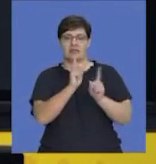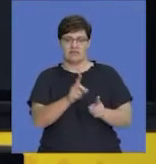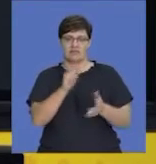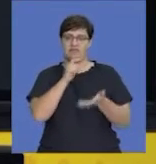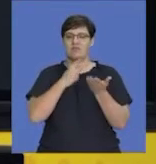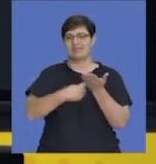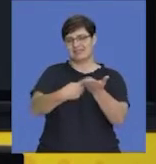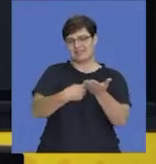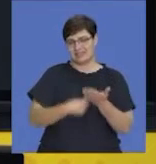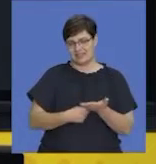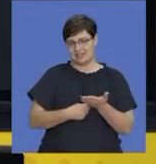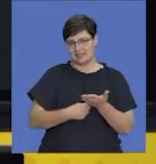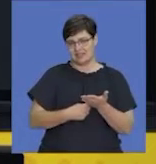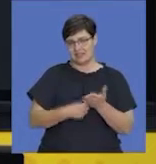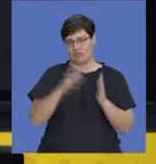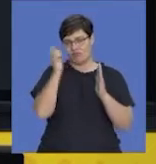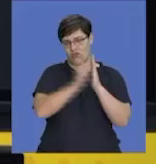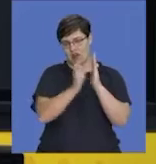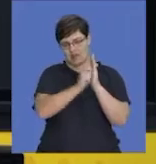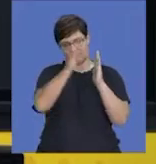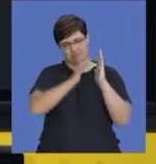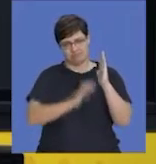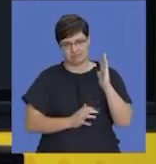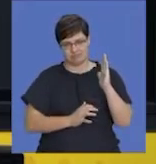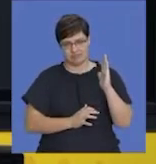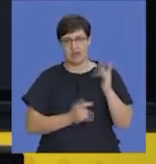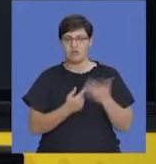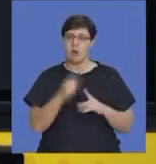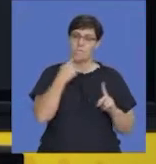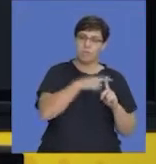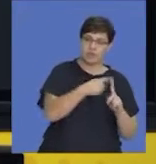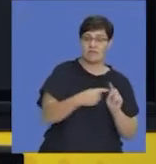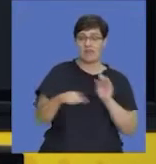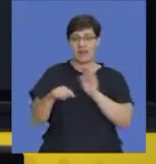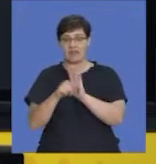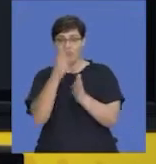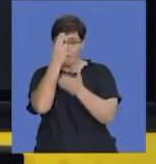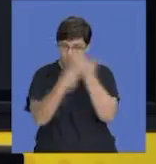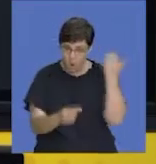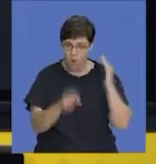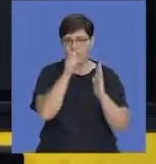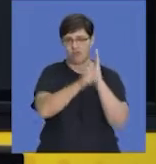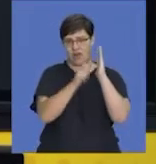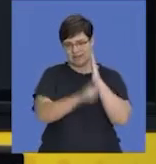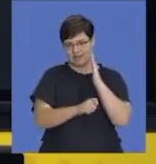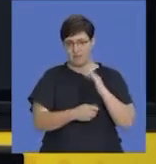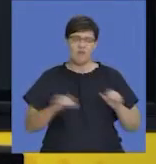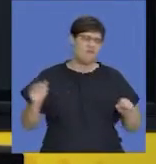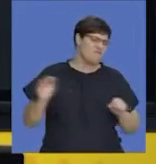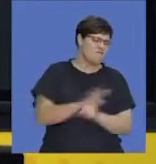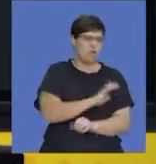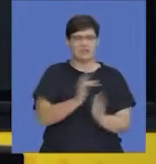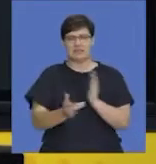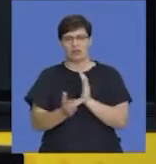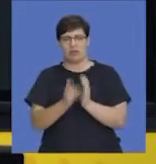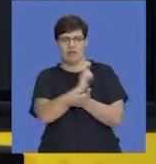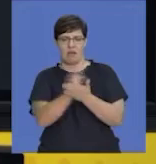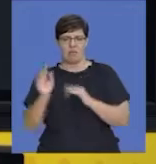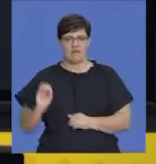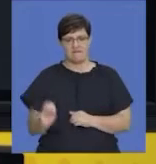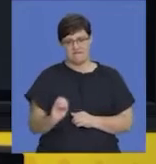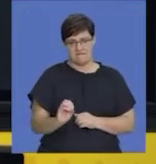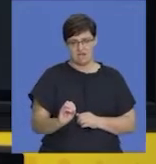piece, where we speak to the pros and the cons of having a fully technological library, where we look